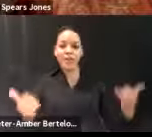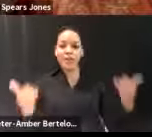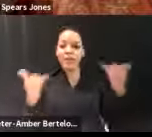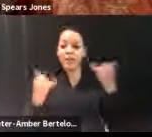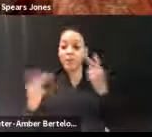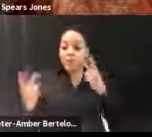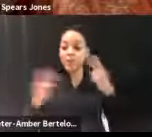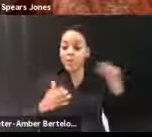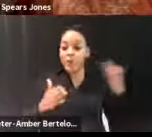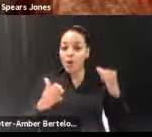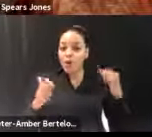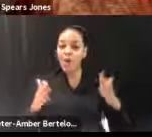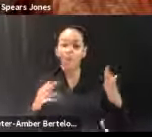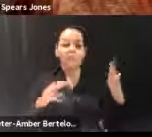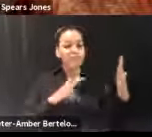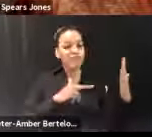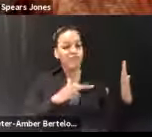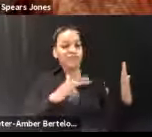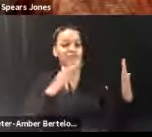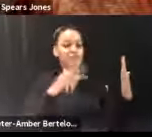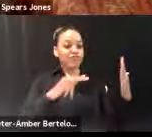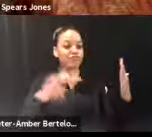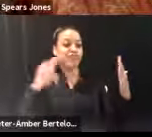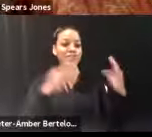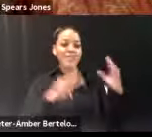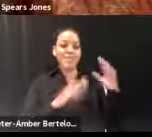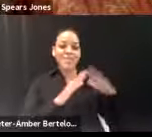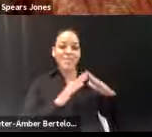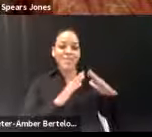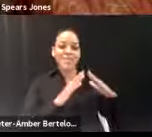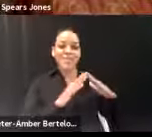shadowed alleys of downtown Manhattan.